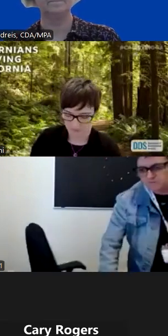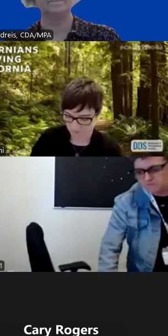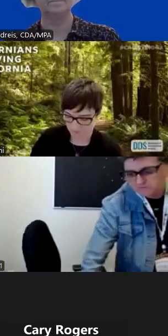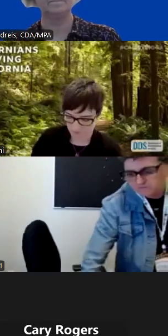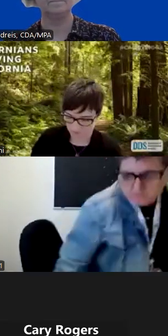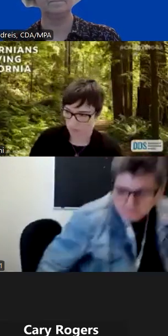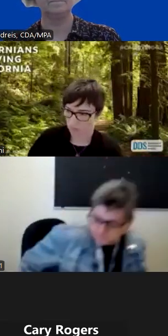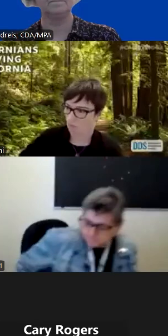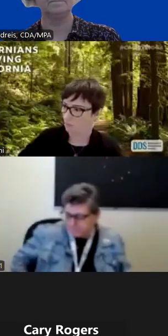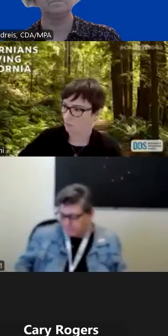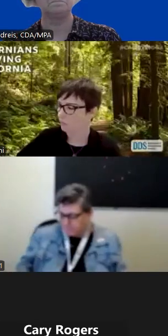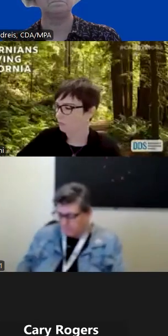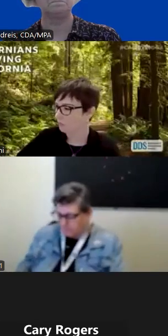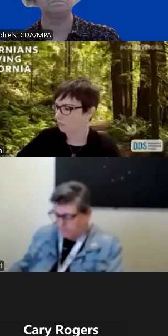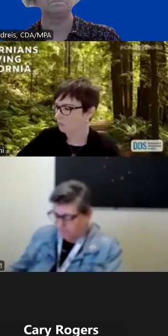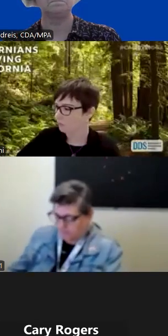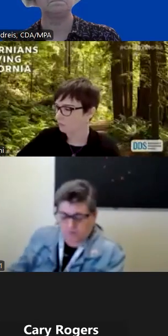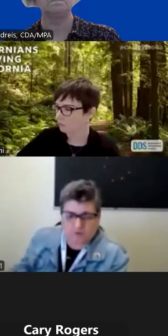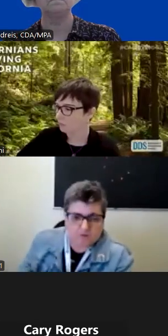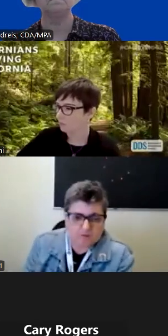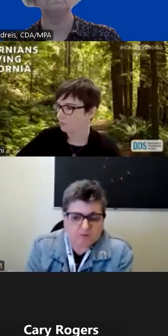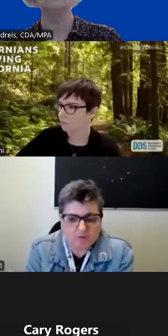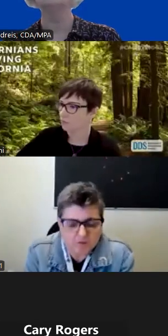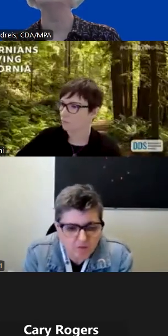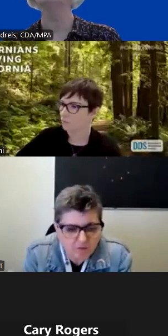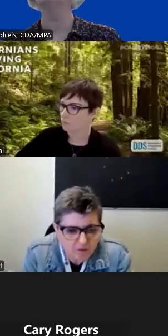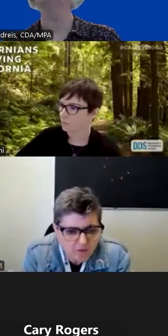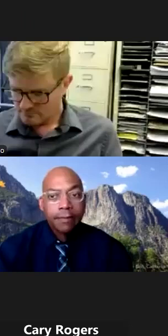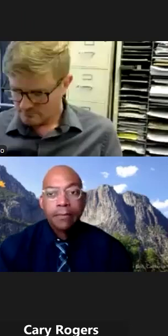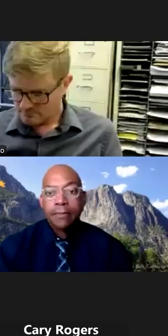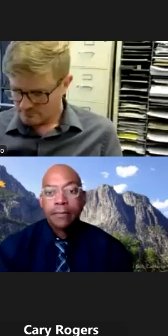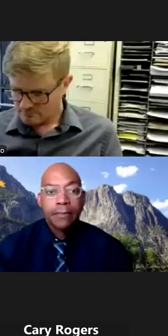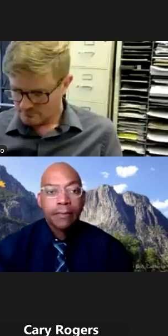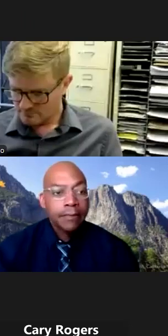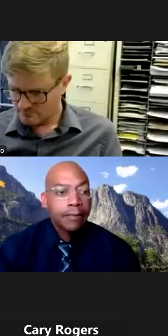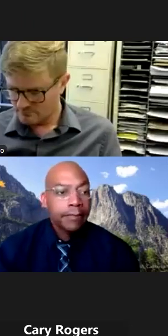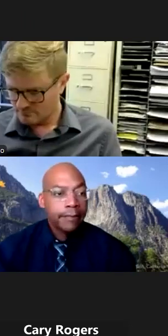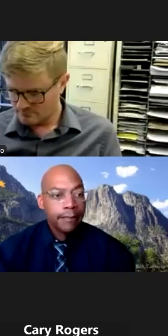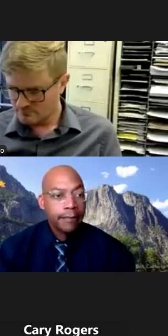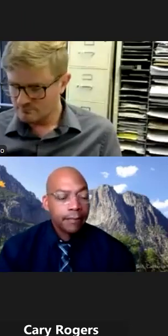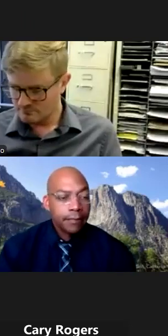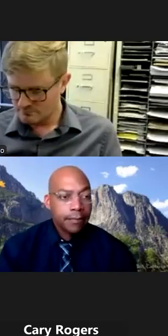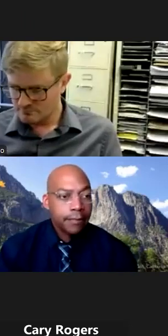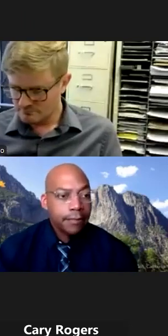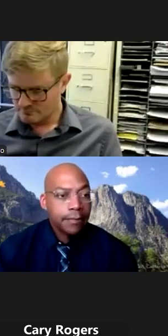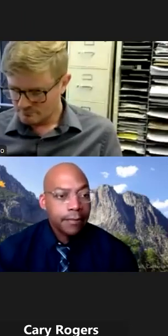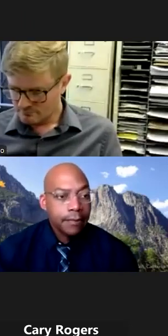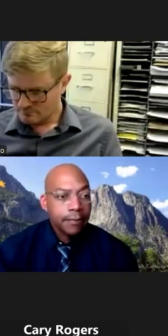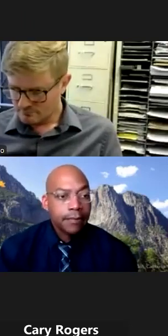full range of needs. And again, because our disease is one that changes all the time and those needs then evolve as well.